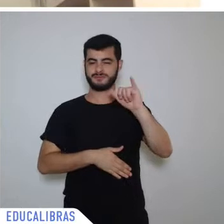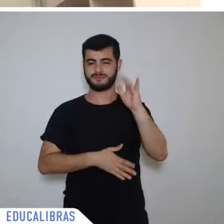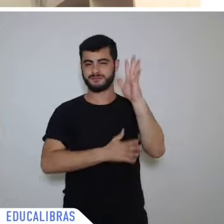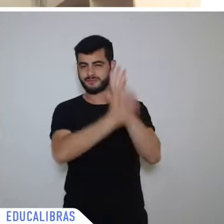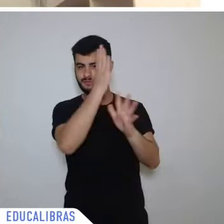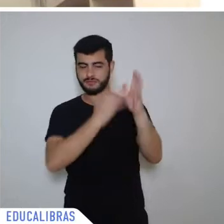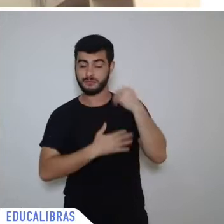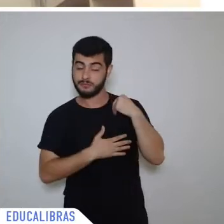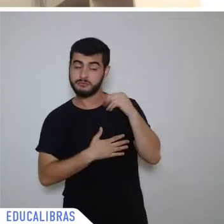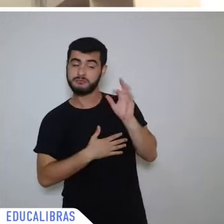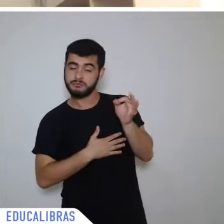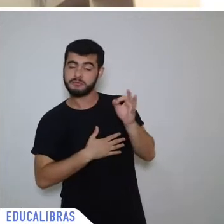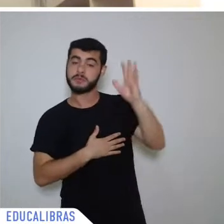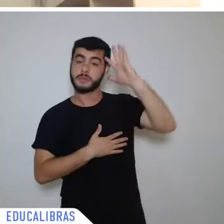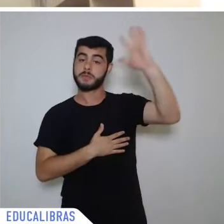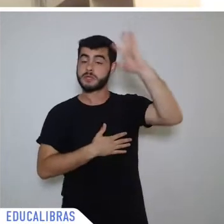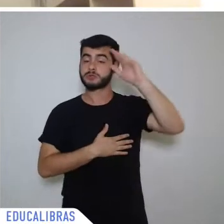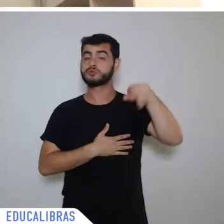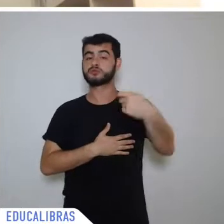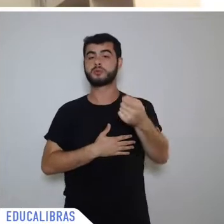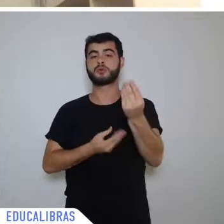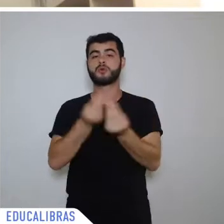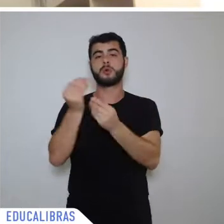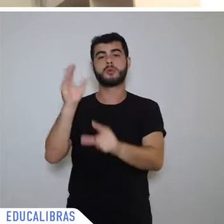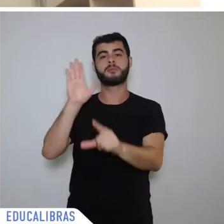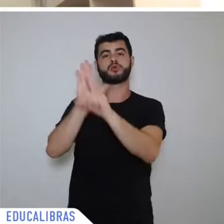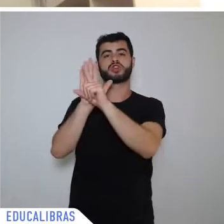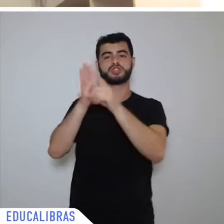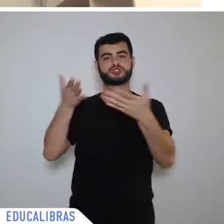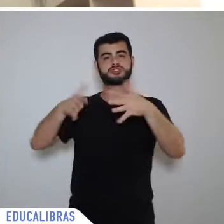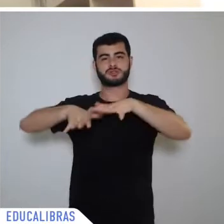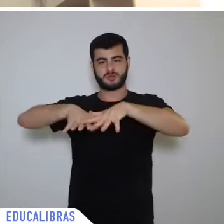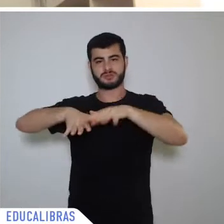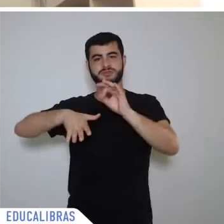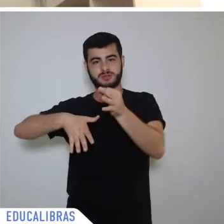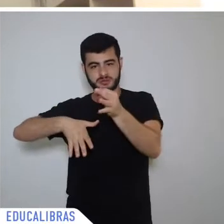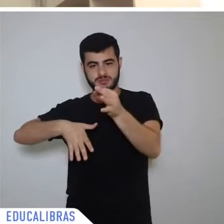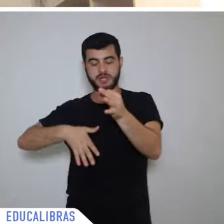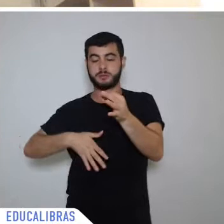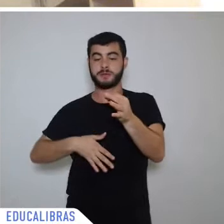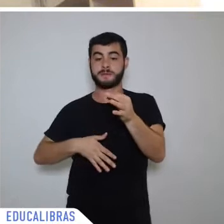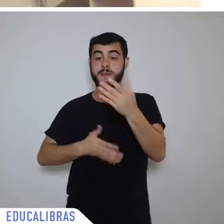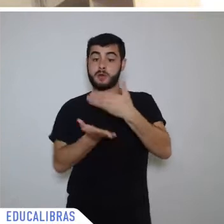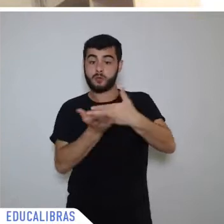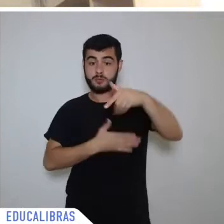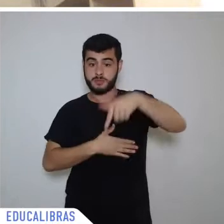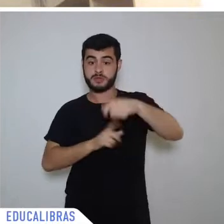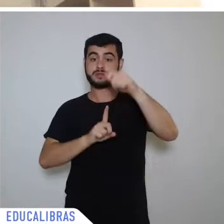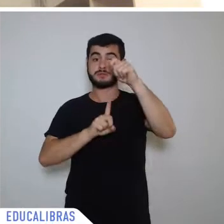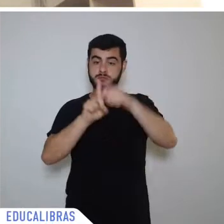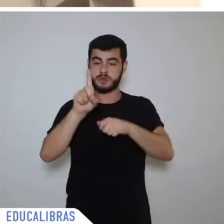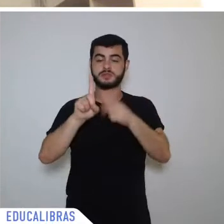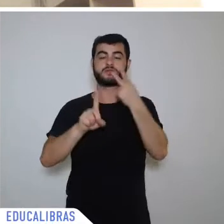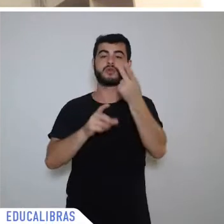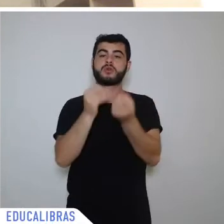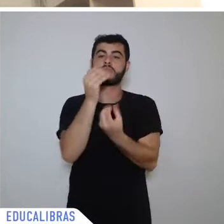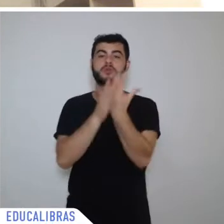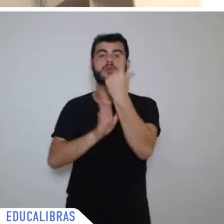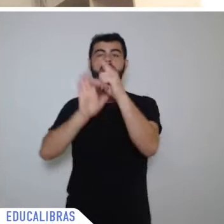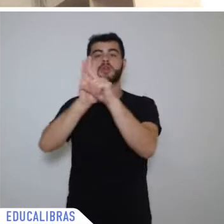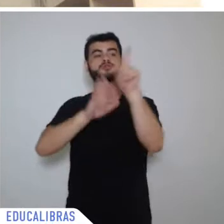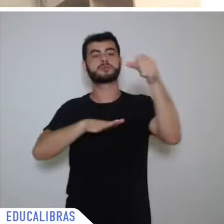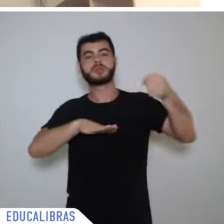Sueli got me thinking about inclusion policies. And in the beginning of this month, Minister